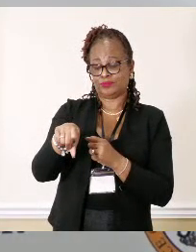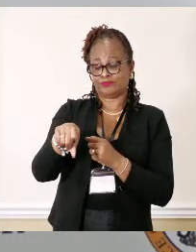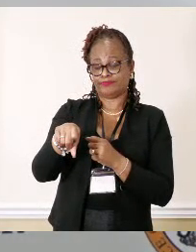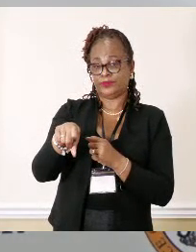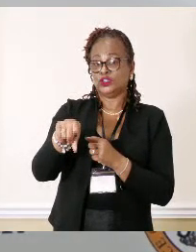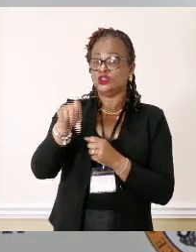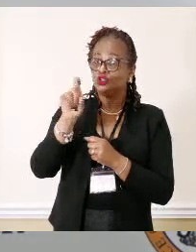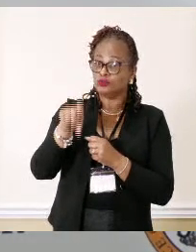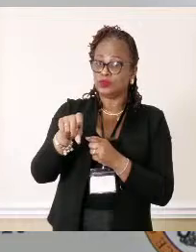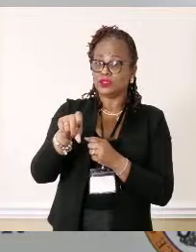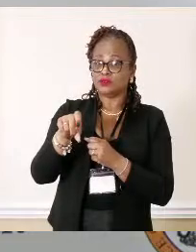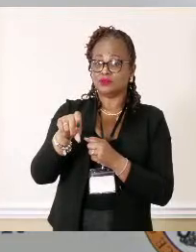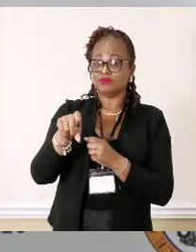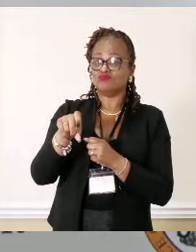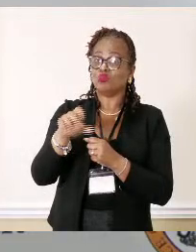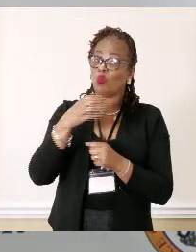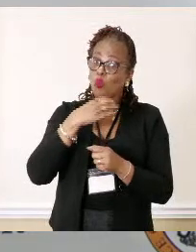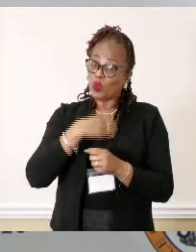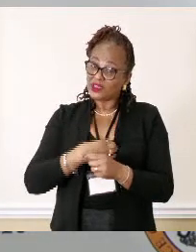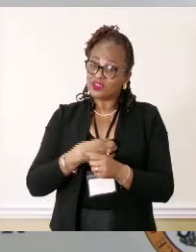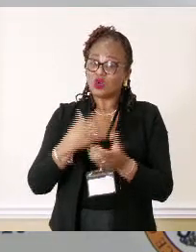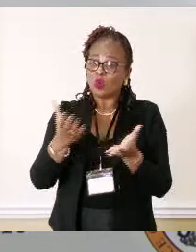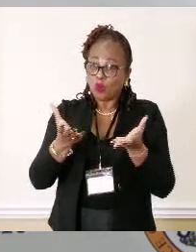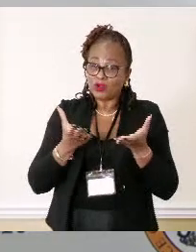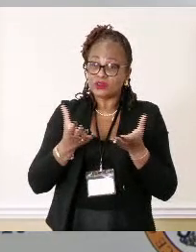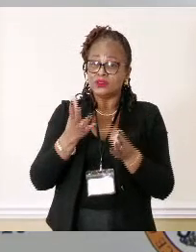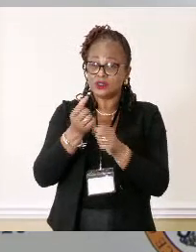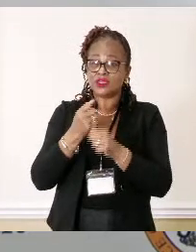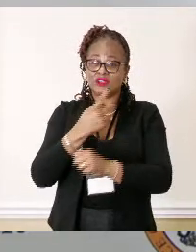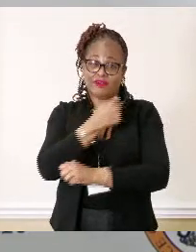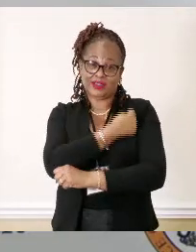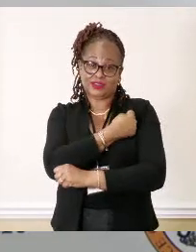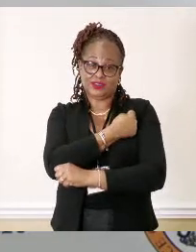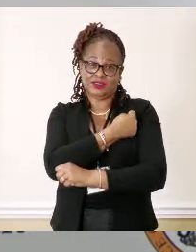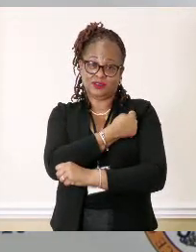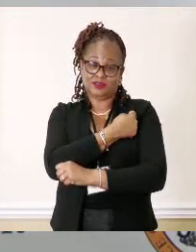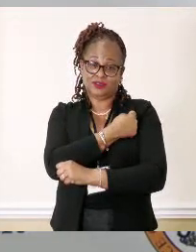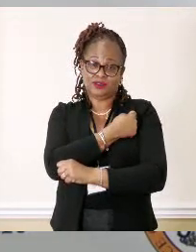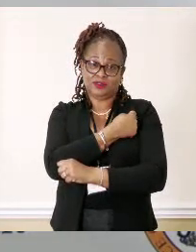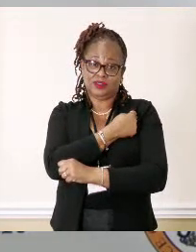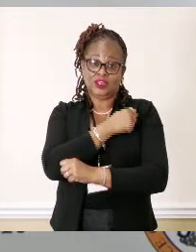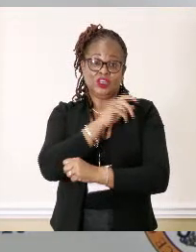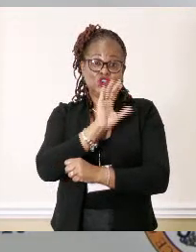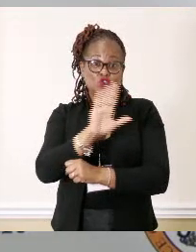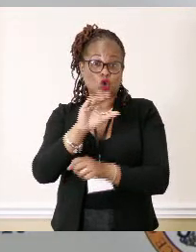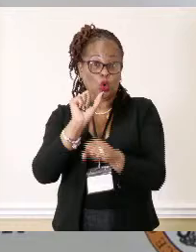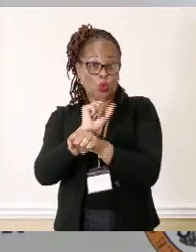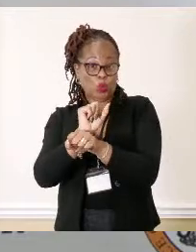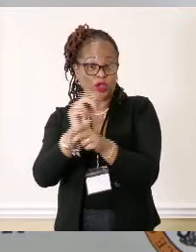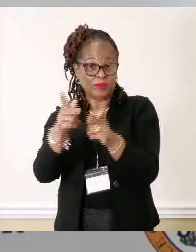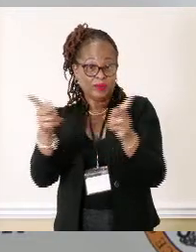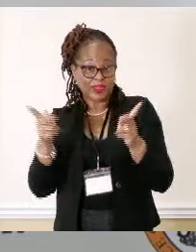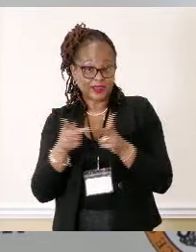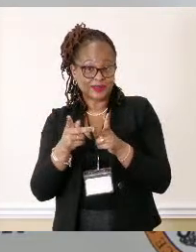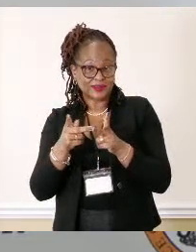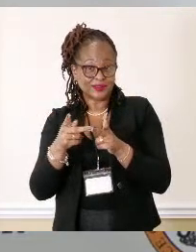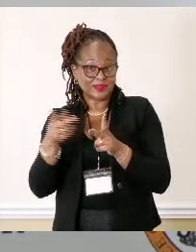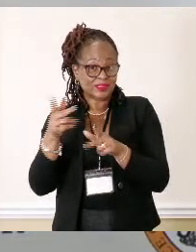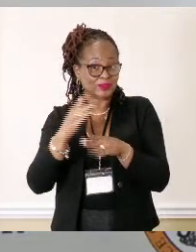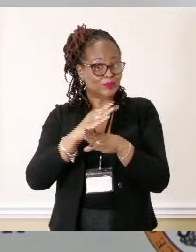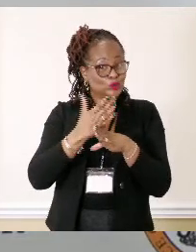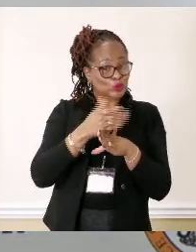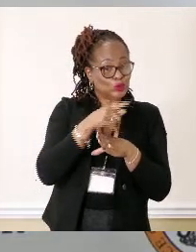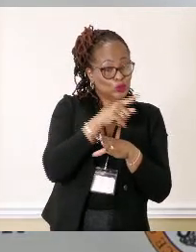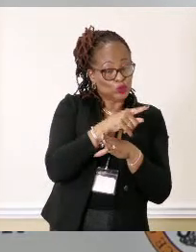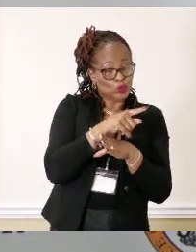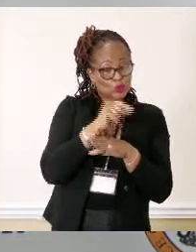You must elect to take the vaccine. The issues related to your employment is between you and the